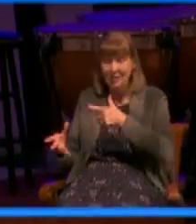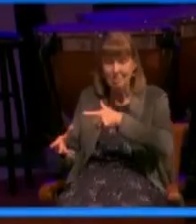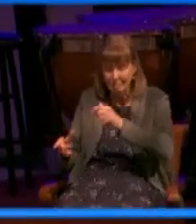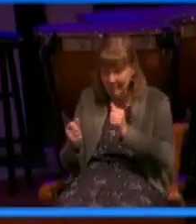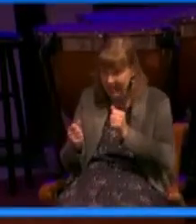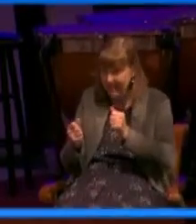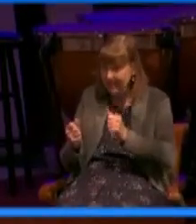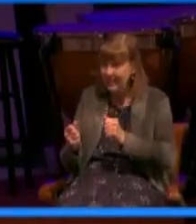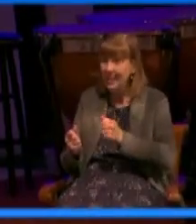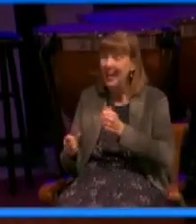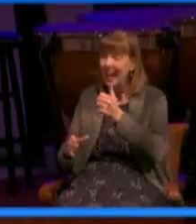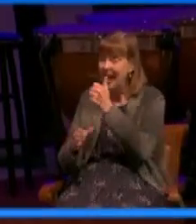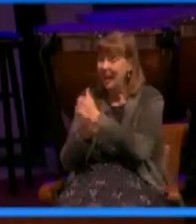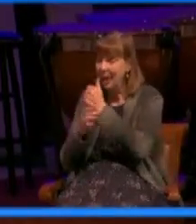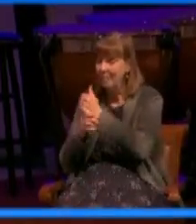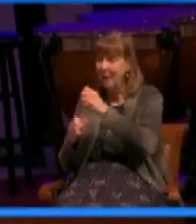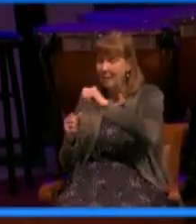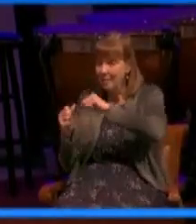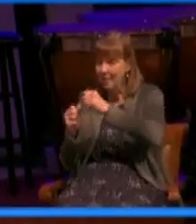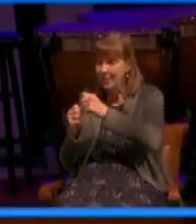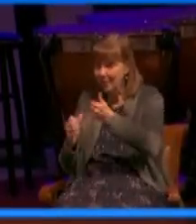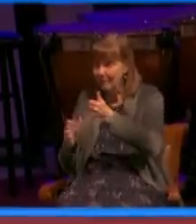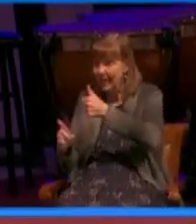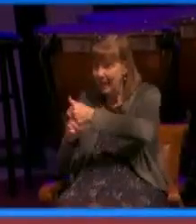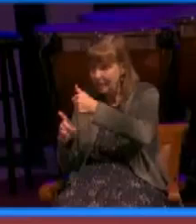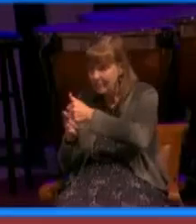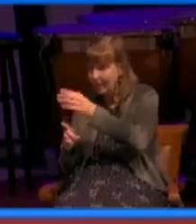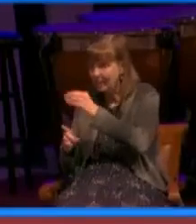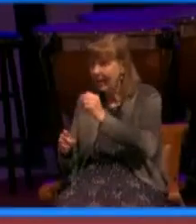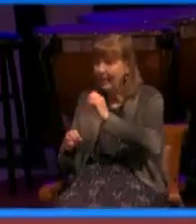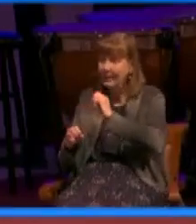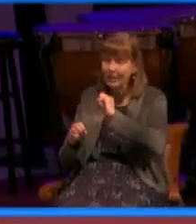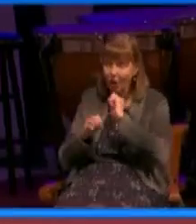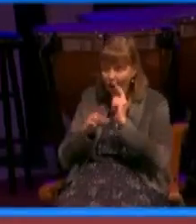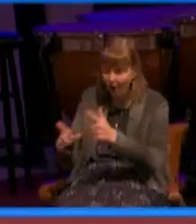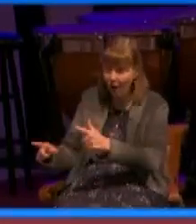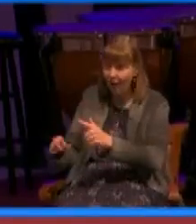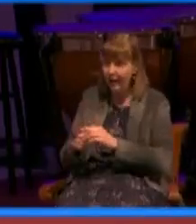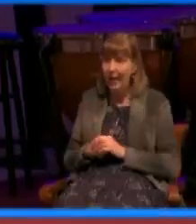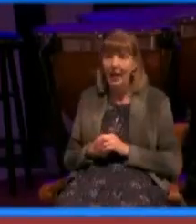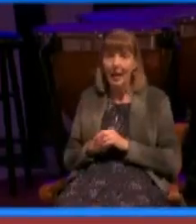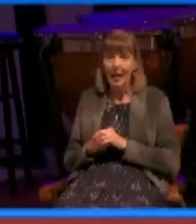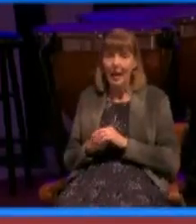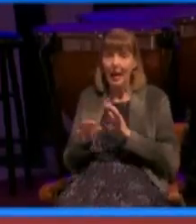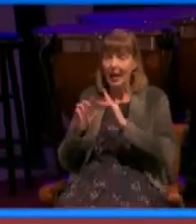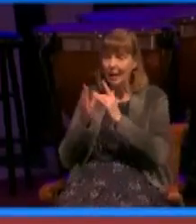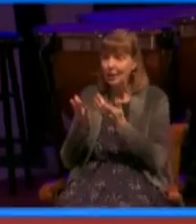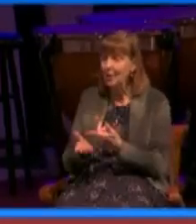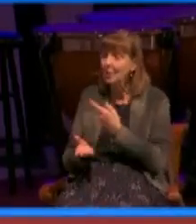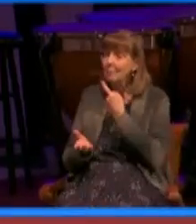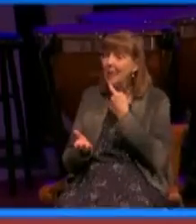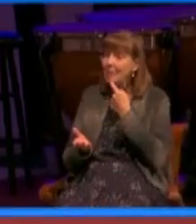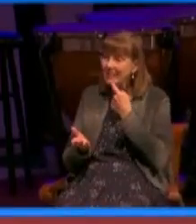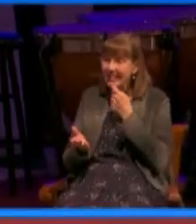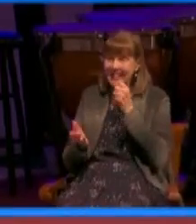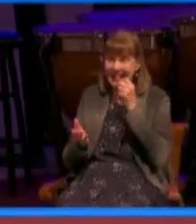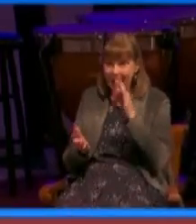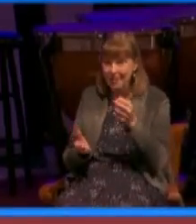covenant, that he said, any uncircumcised male who is not circumcised in the flesh of his foreskin shall be cut off from his